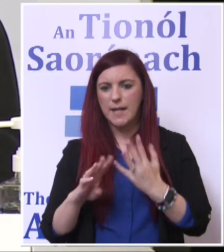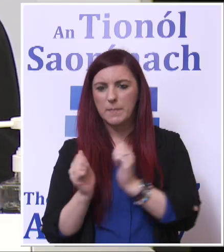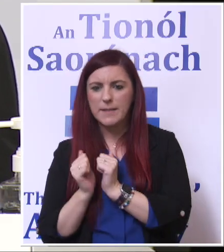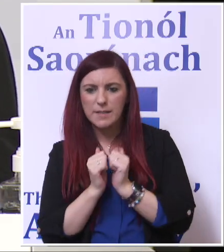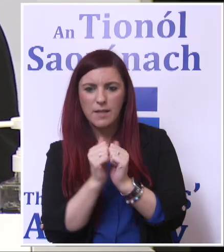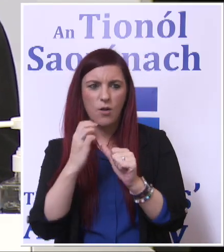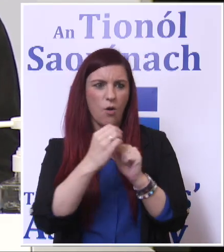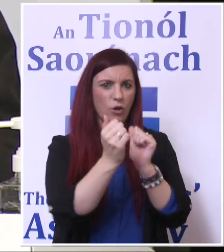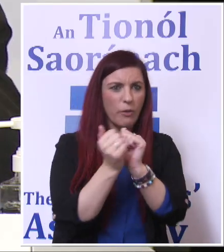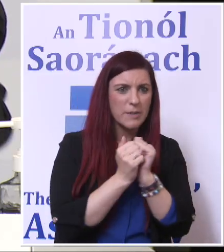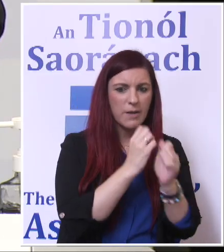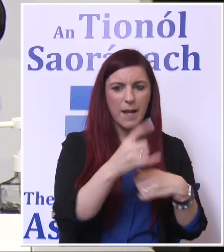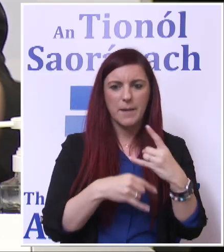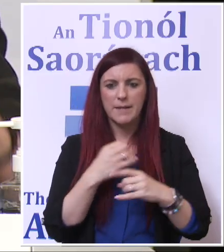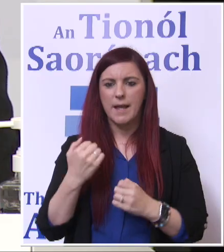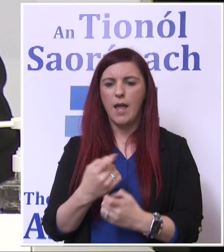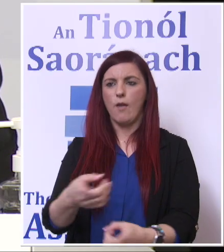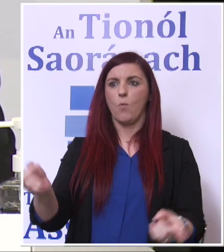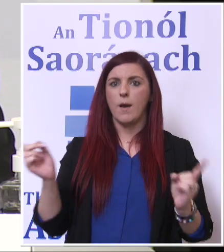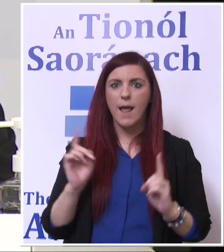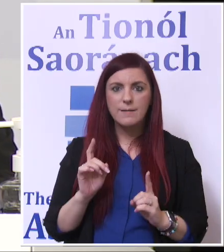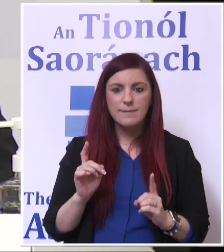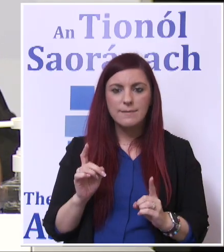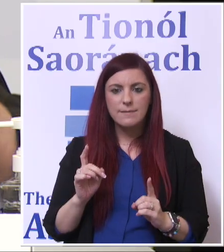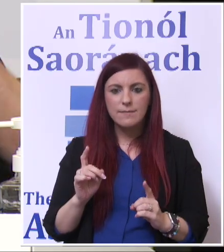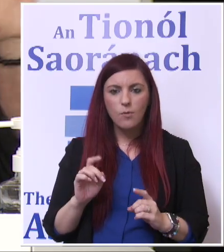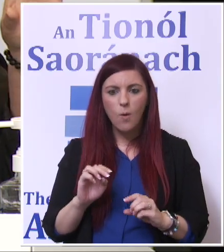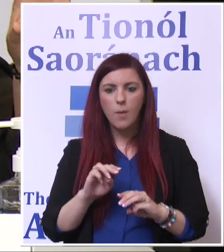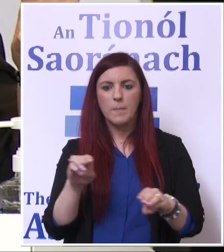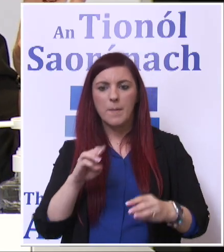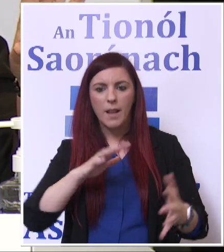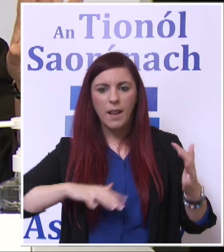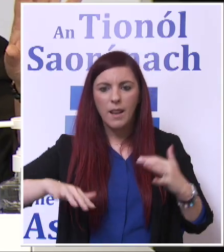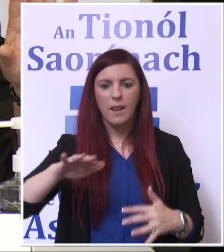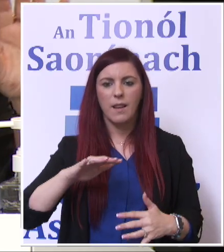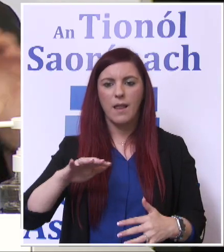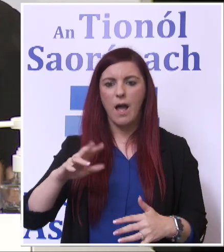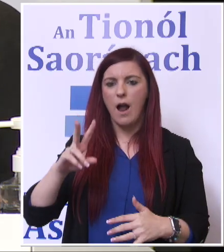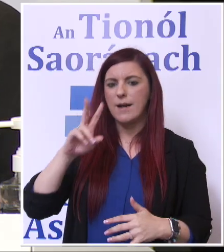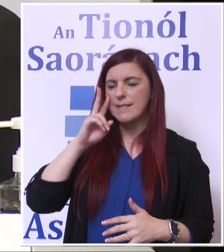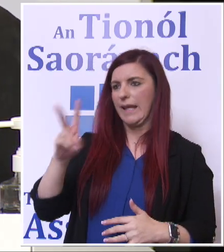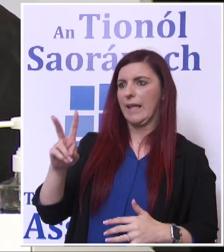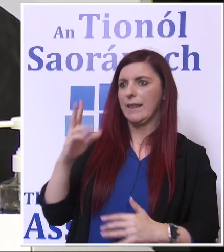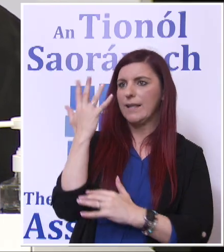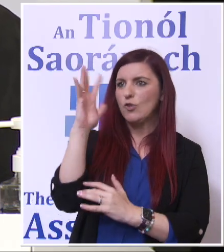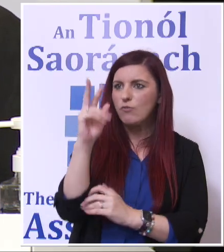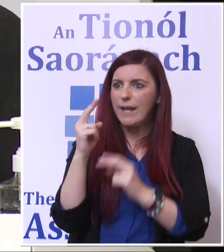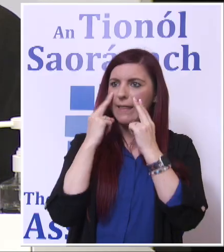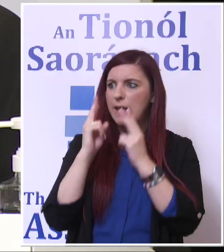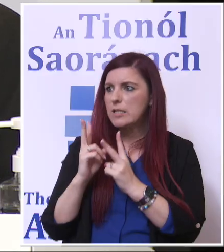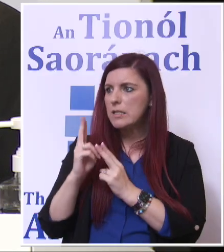meetings to happen, everybody else, like all you people, are seeing the tree that needs to be pruned, or the tree, seeing